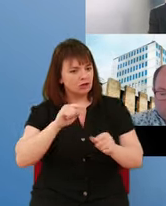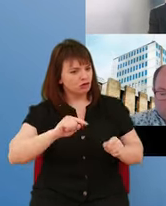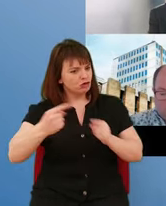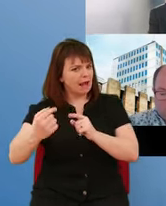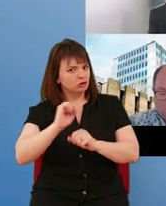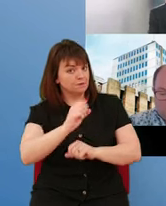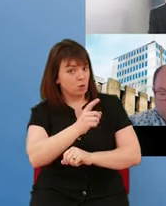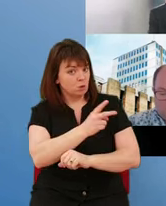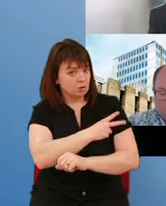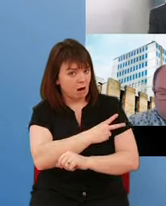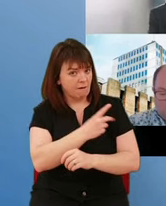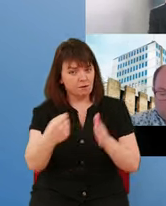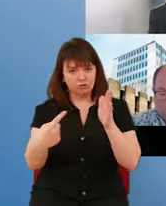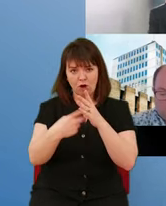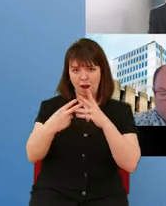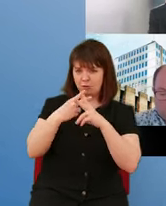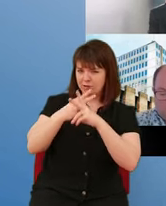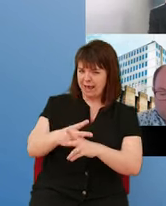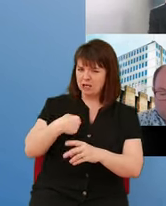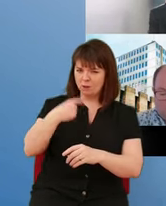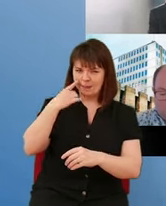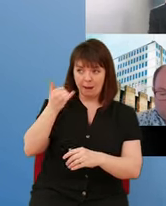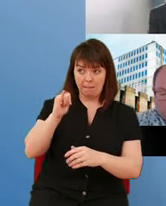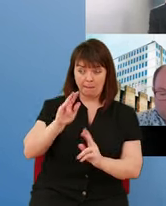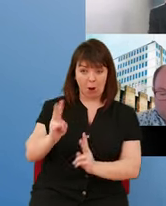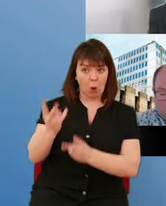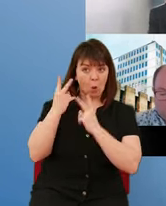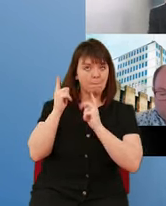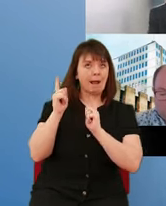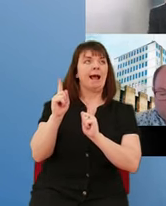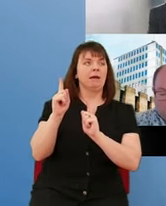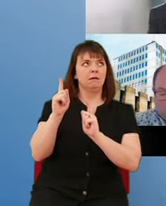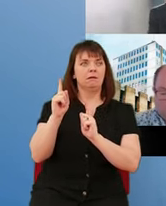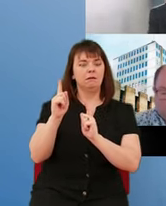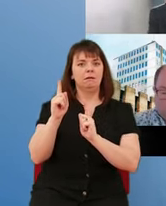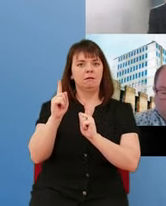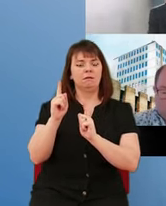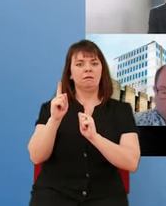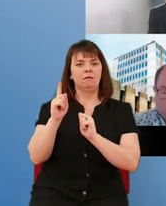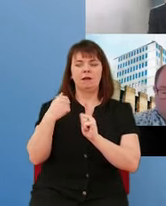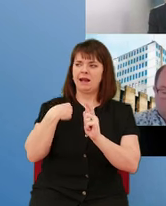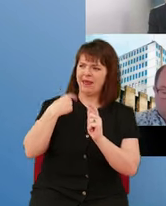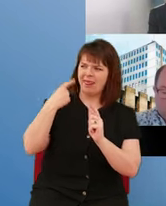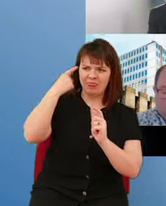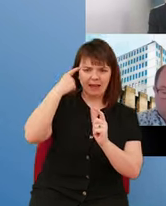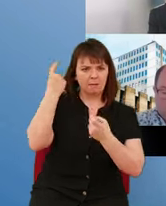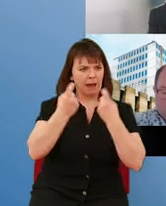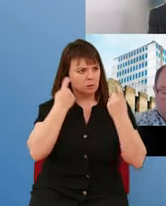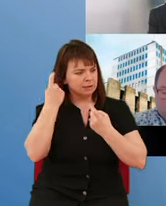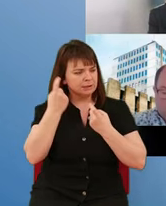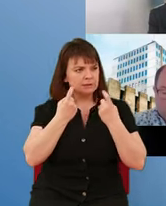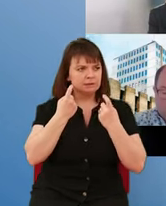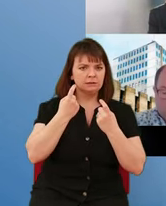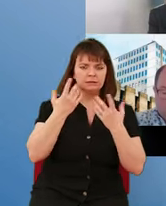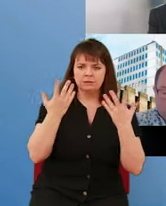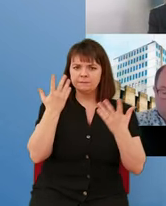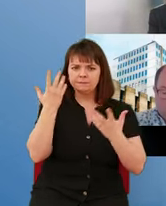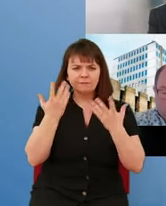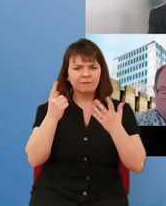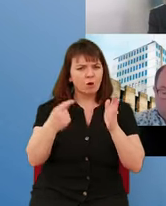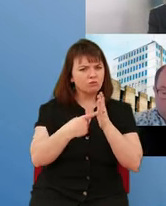for staffing levels across the system in respect to primary care staff. Thanks, Tracy. I think that's a